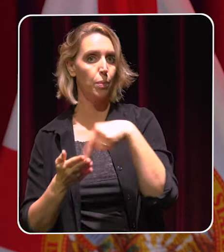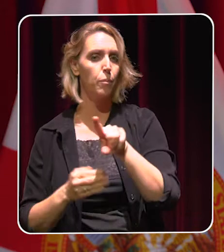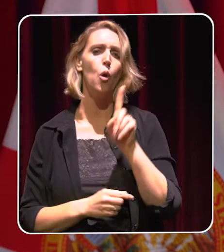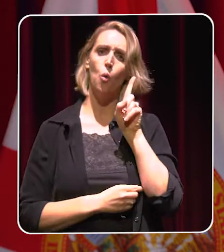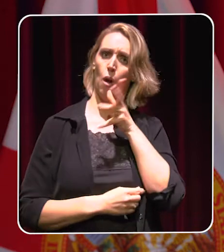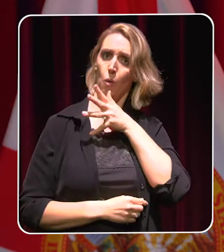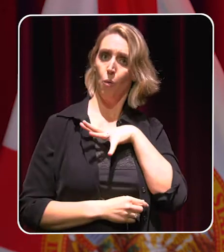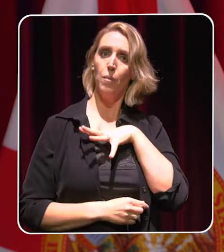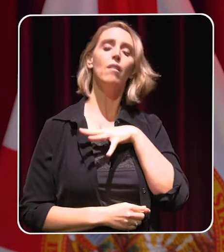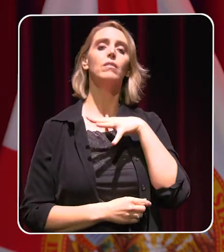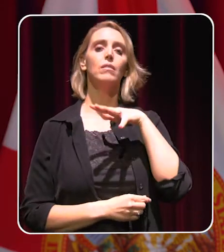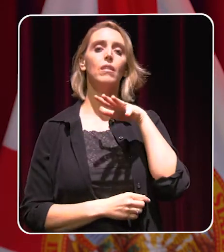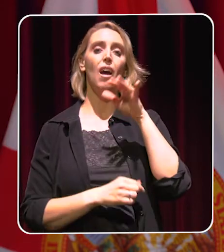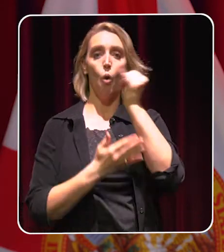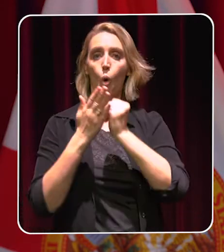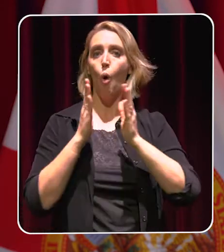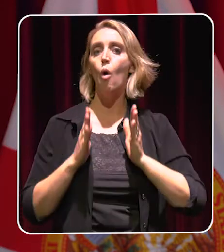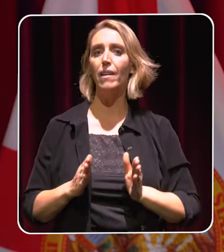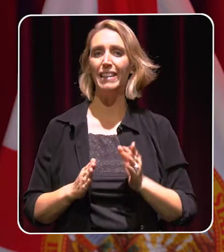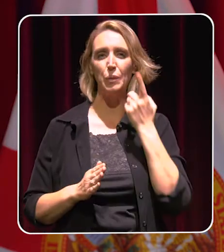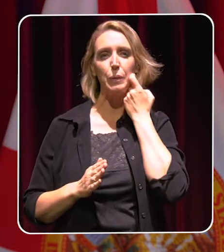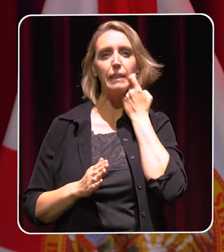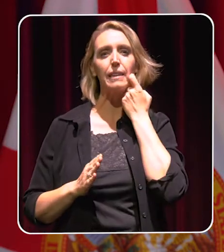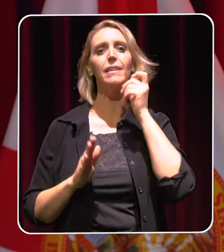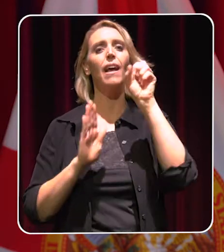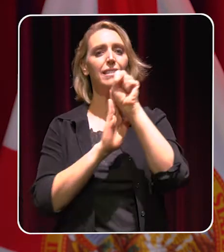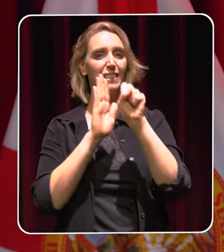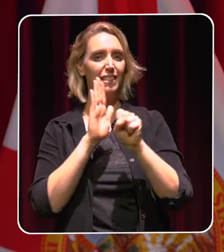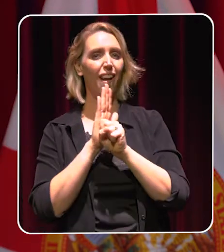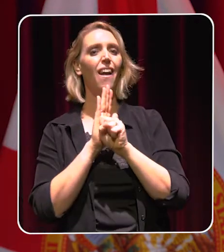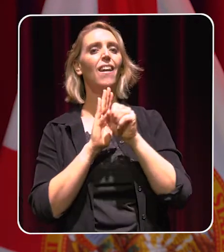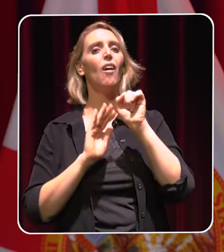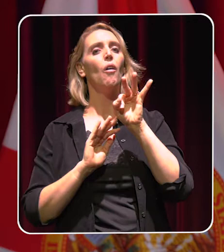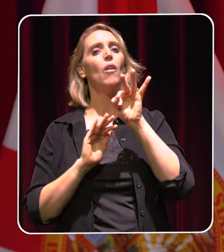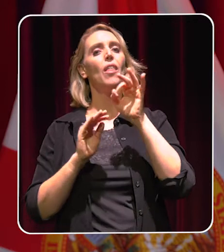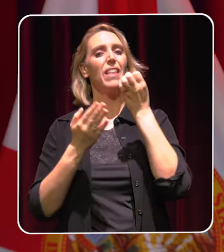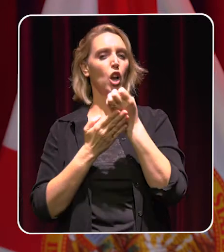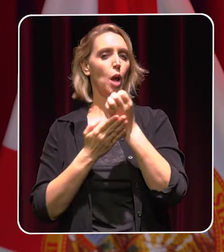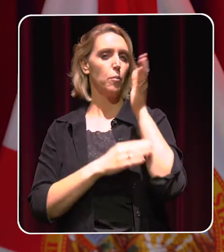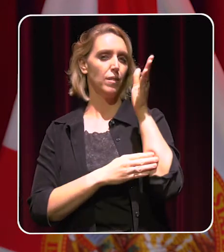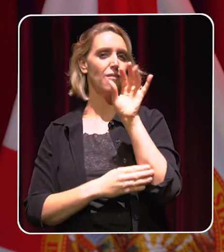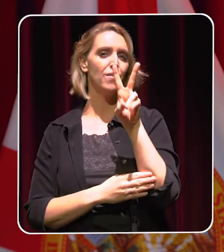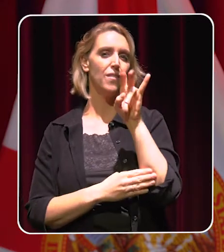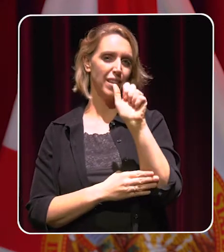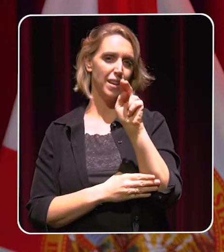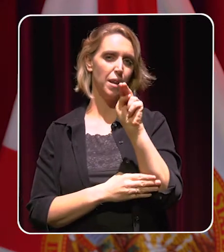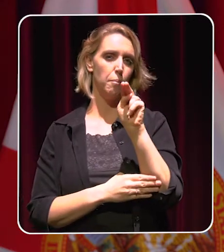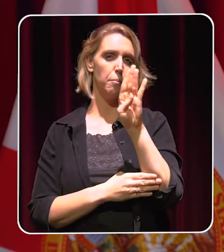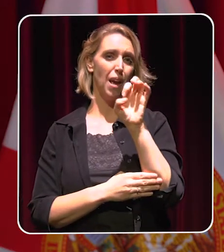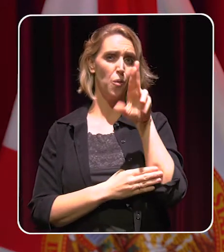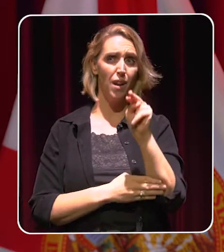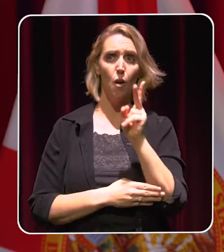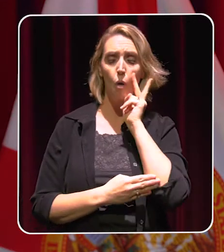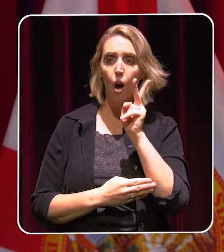recently heard from one such entrepreneur, an artist, at our recent State of the Economy presentation. Vivia Barron watched as